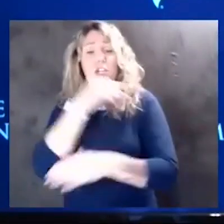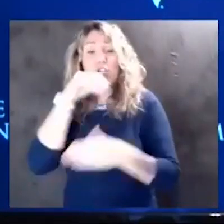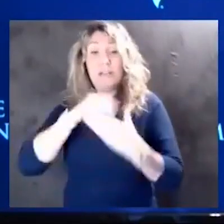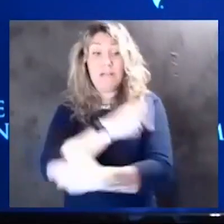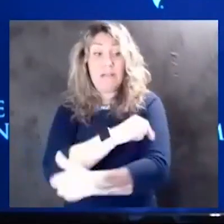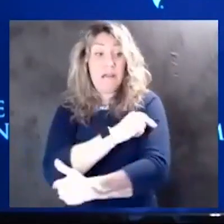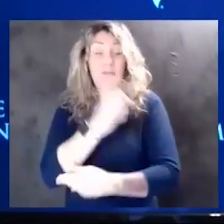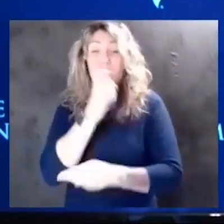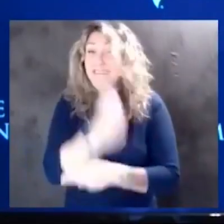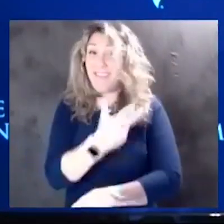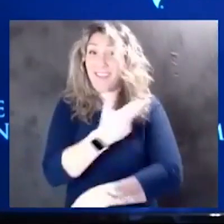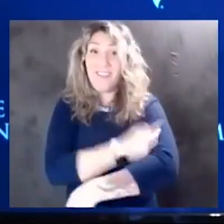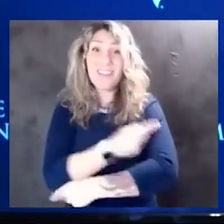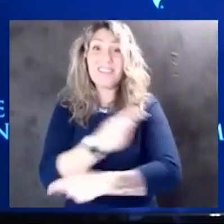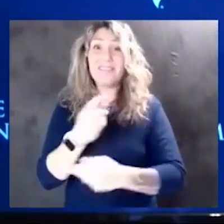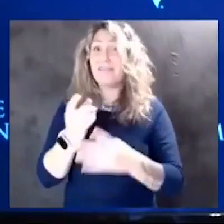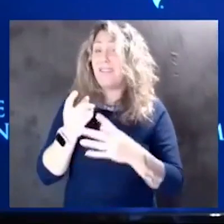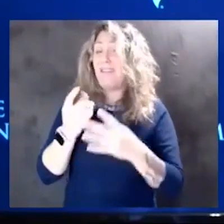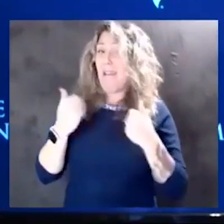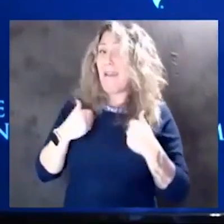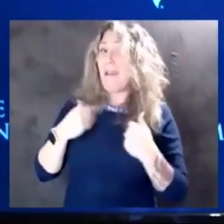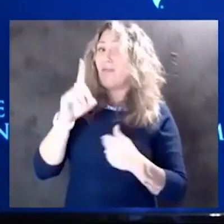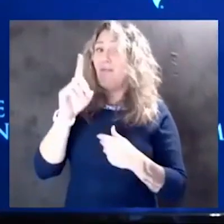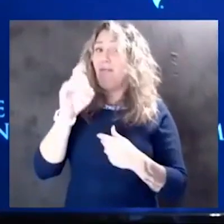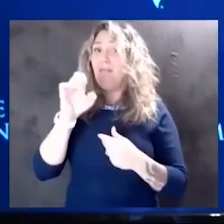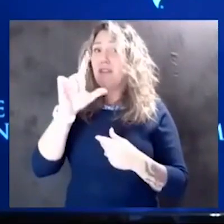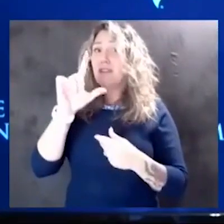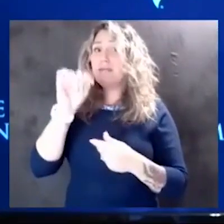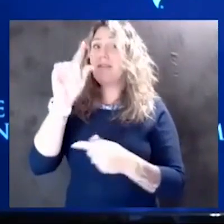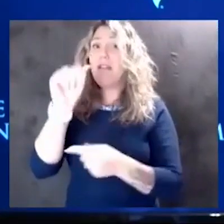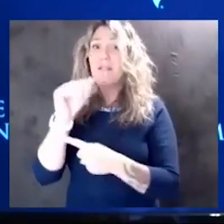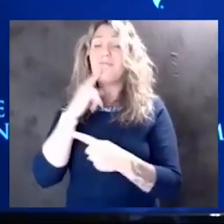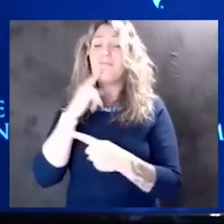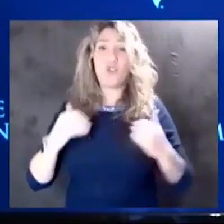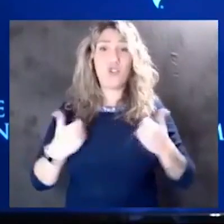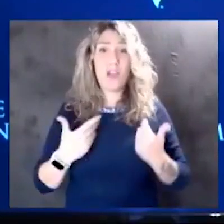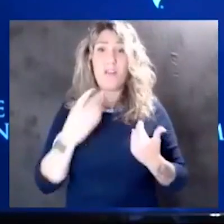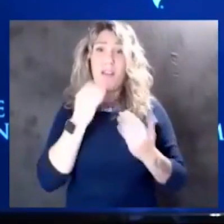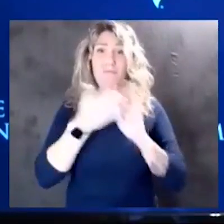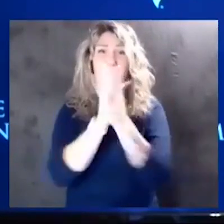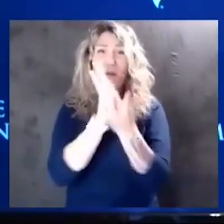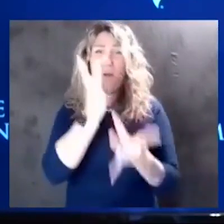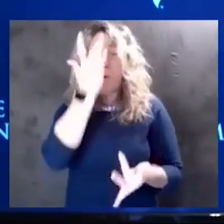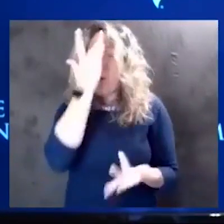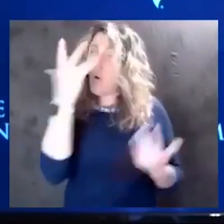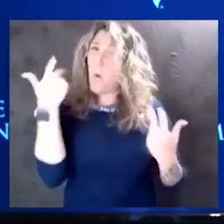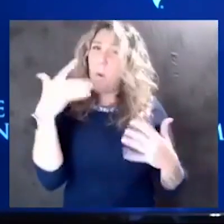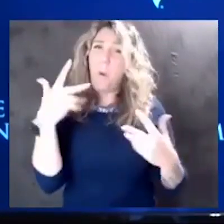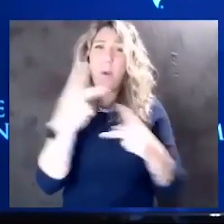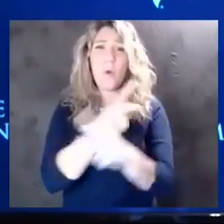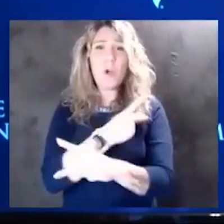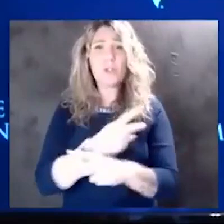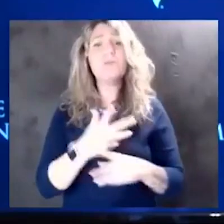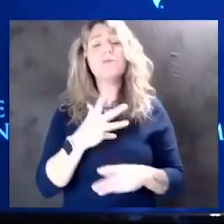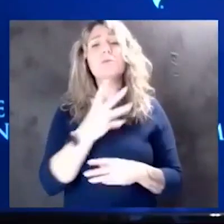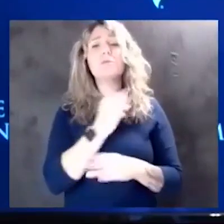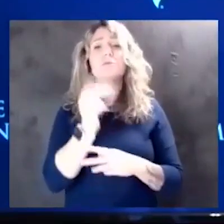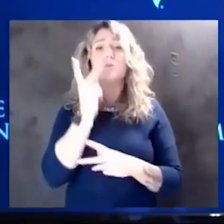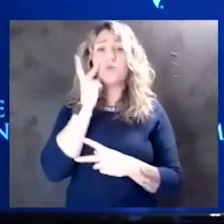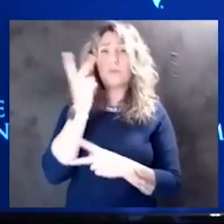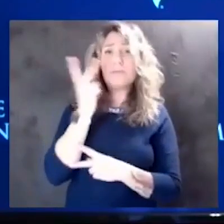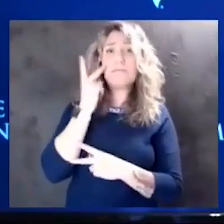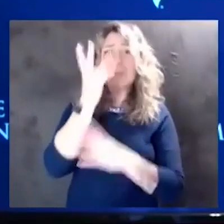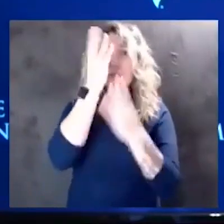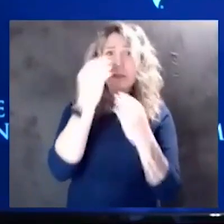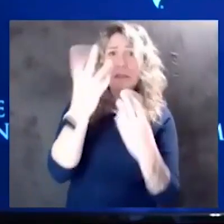Delta variant, they're younger and they are sicker. And so you can see that in some of our data. We have a lot of folks here now